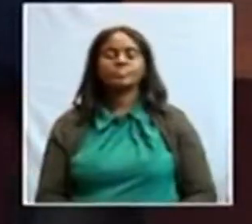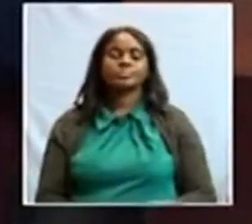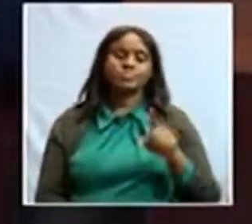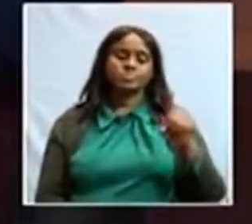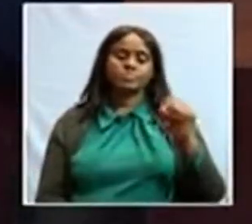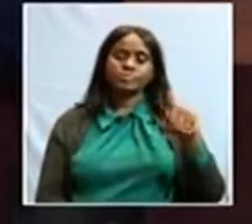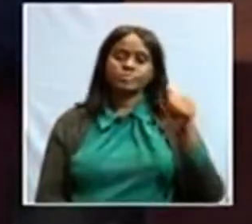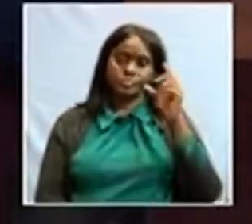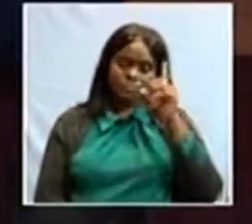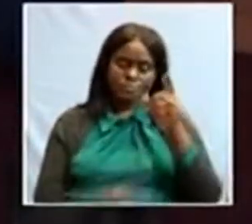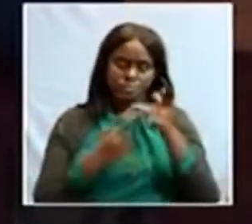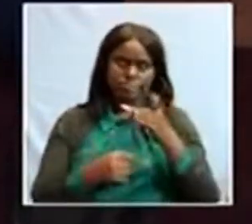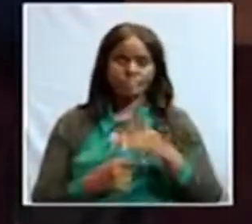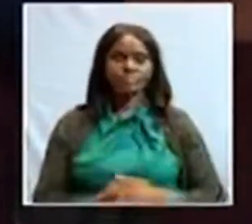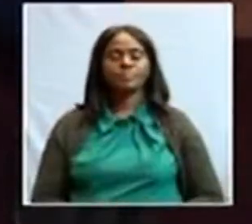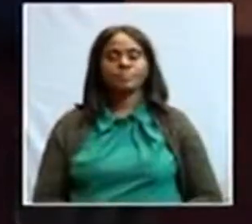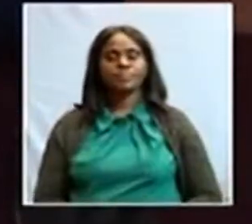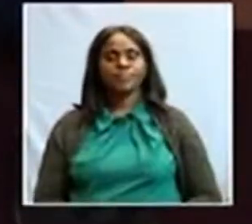you do?